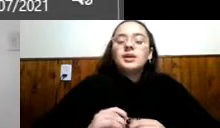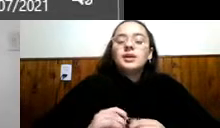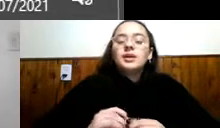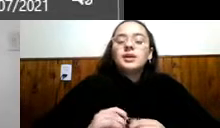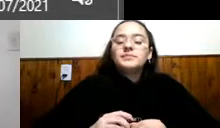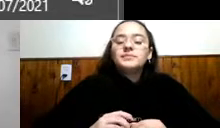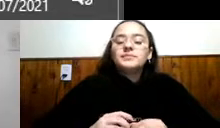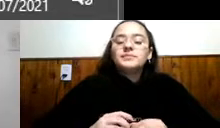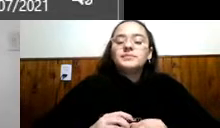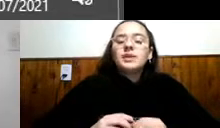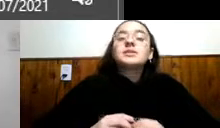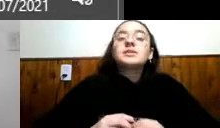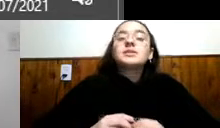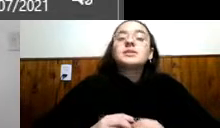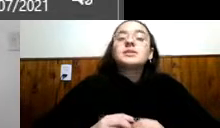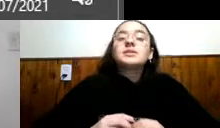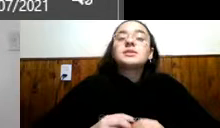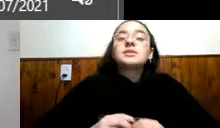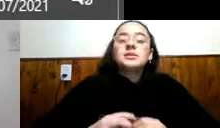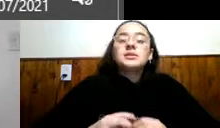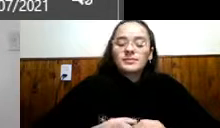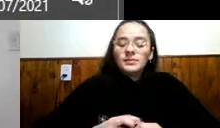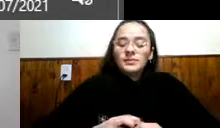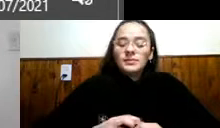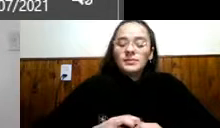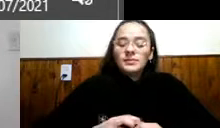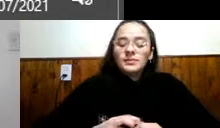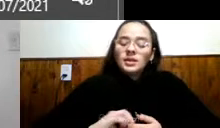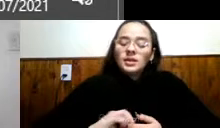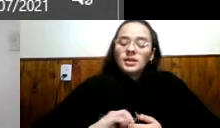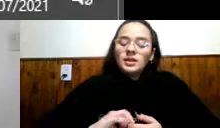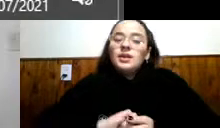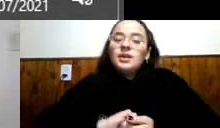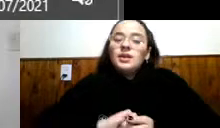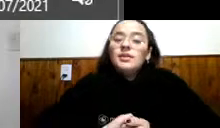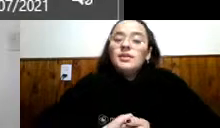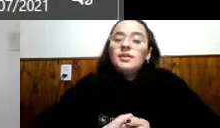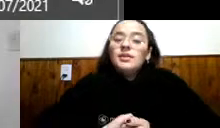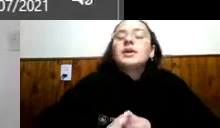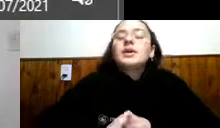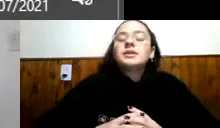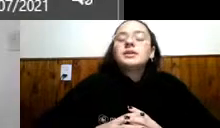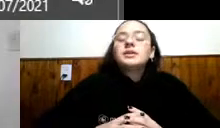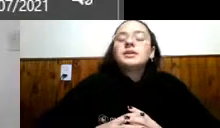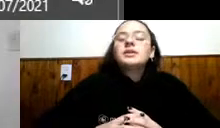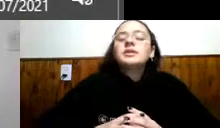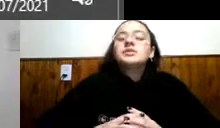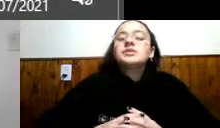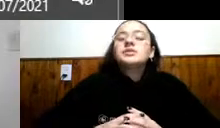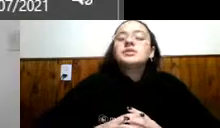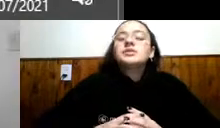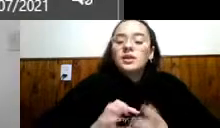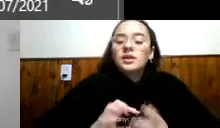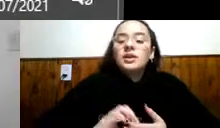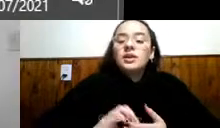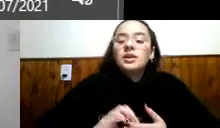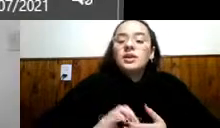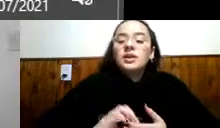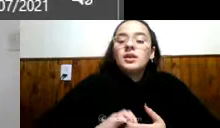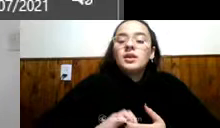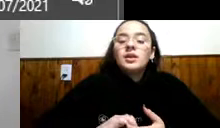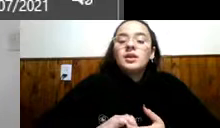isn't in my house. Then I organize my day, my schedule,